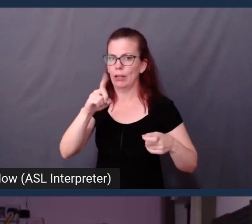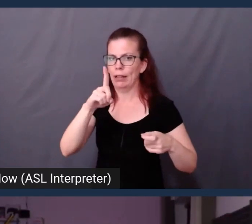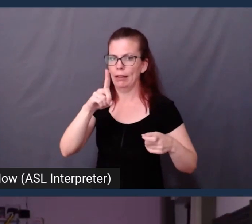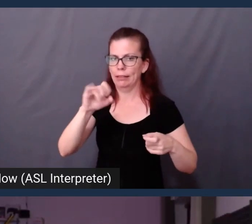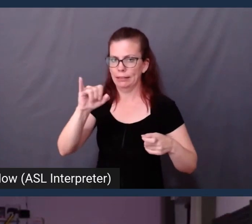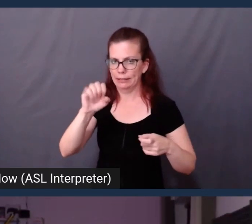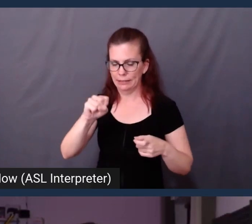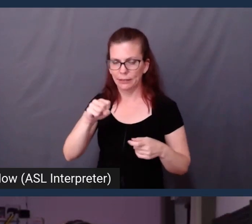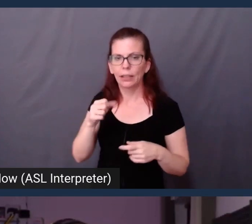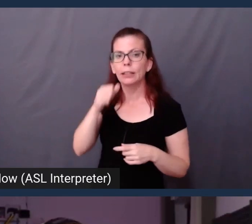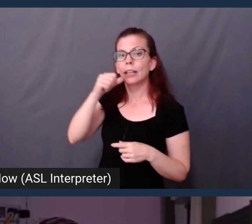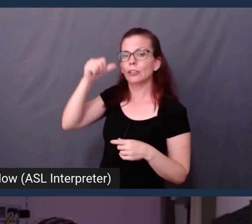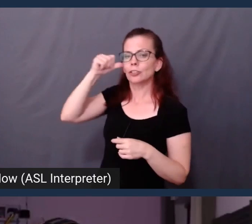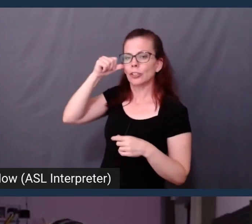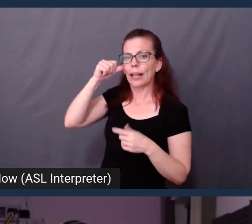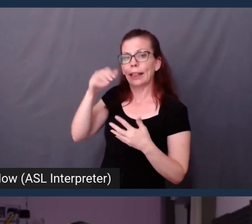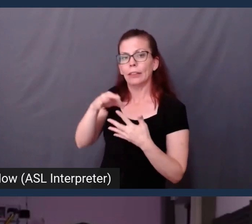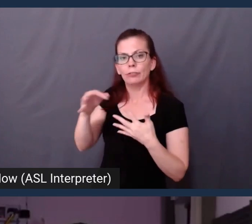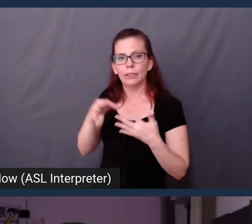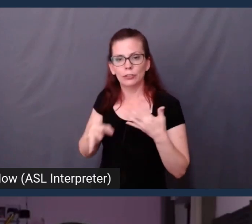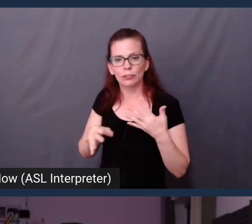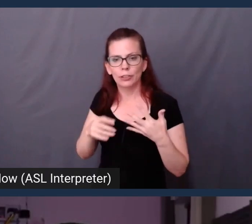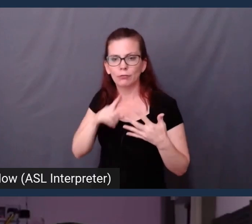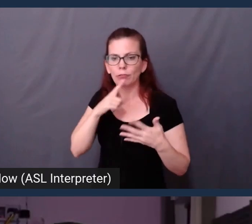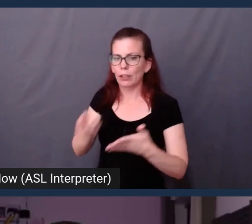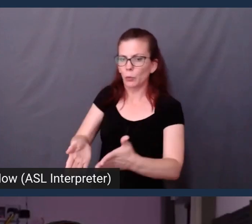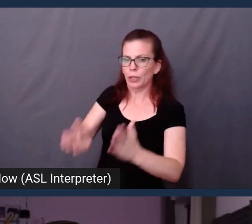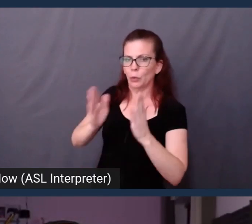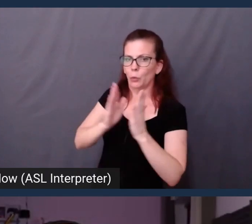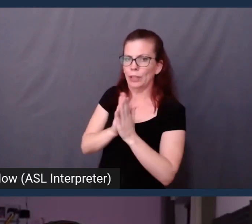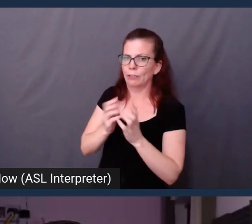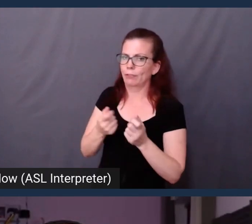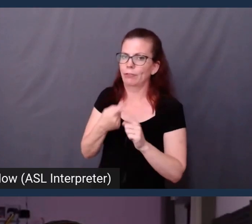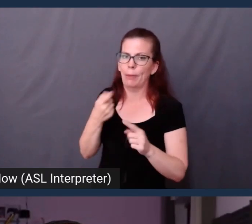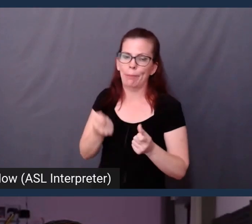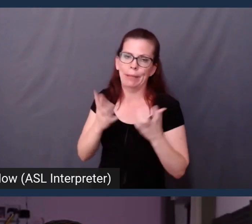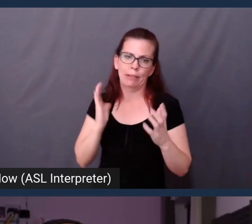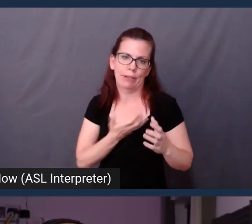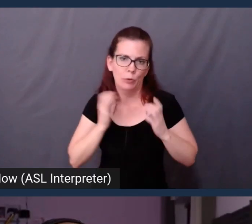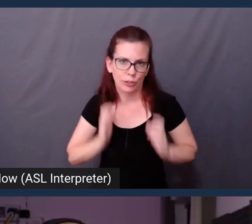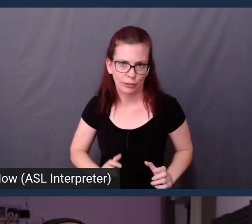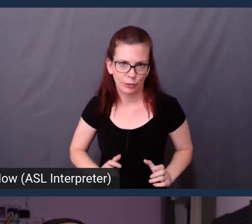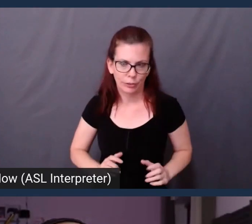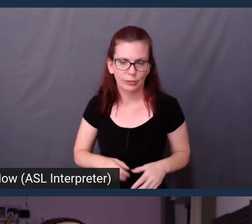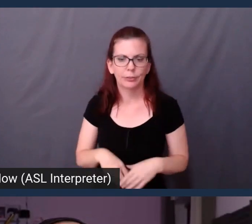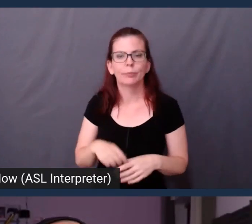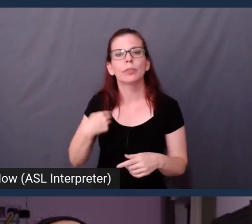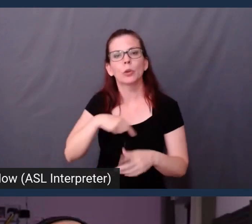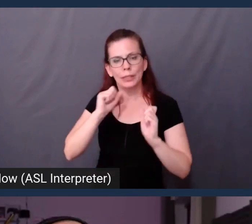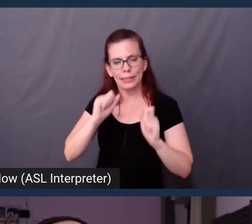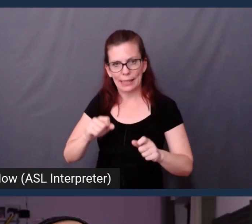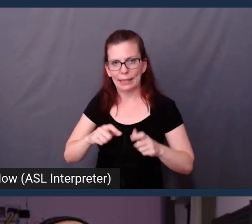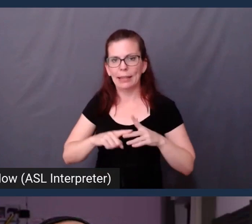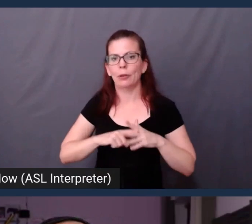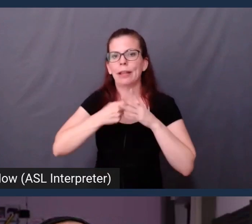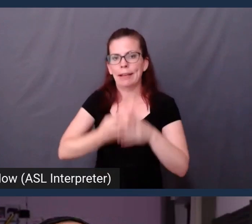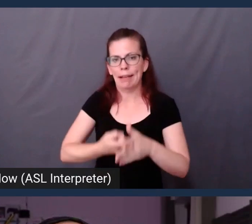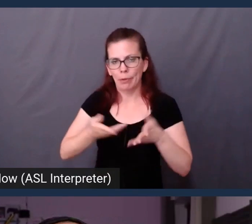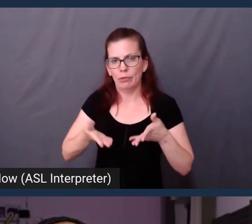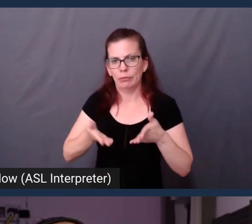and yesterday we released a feature that was actually requested by lots of our customers, and we can now enable auto-scaling on the